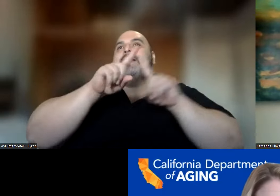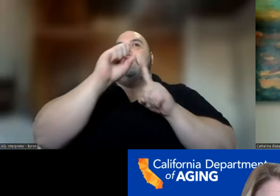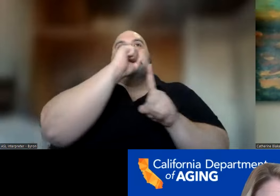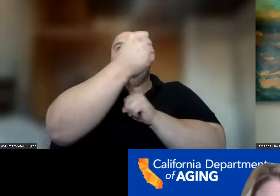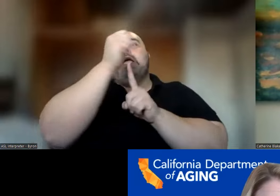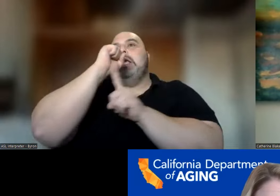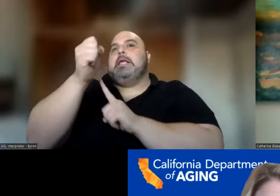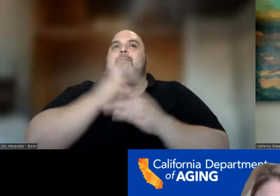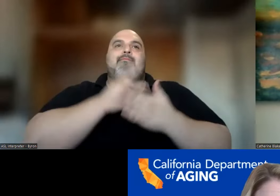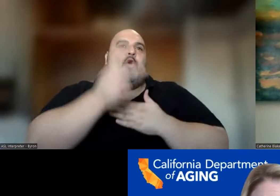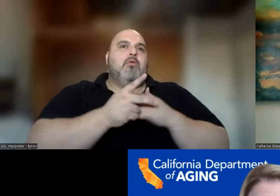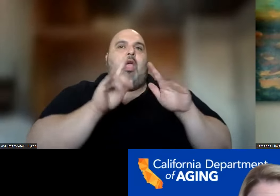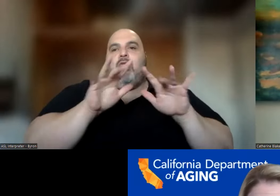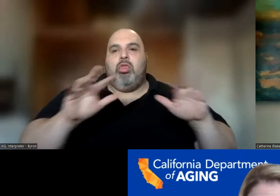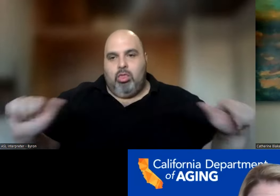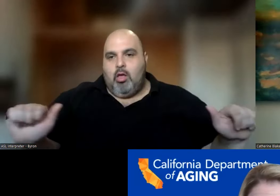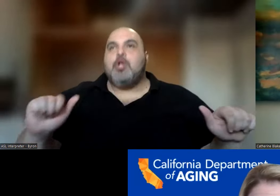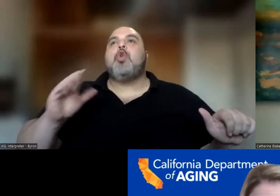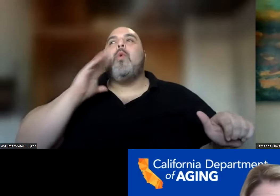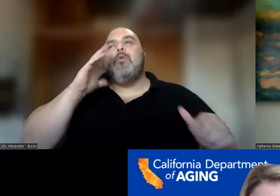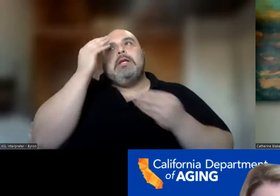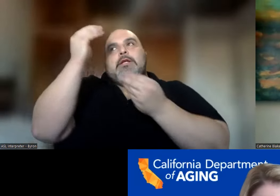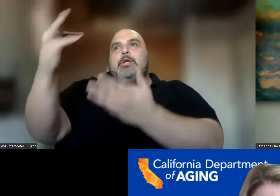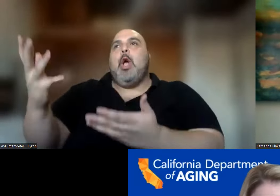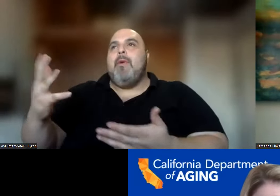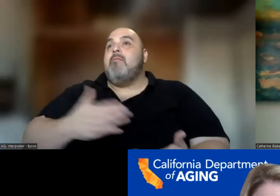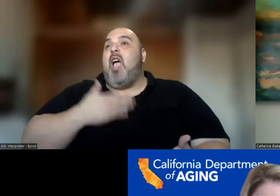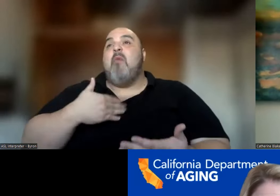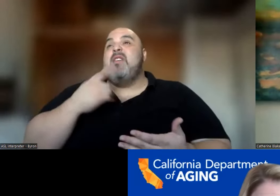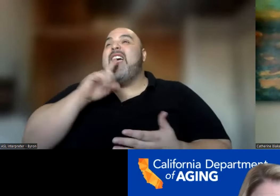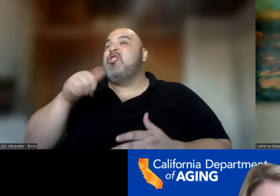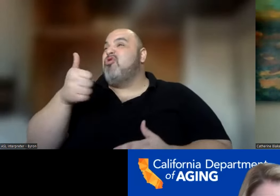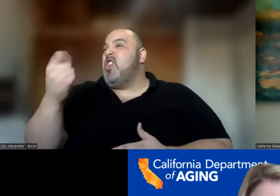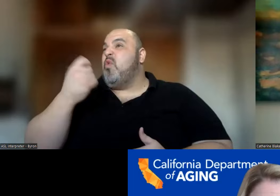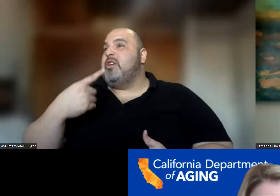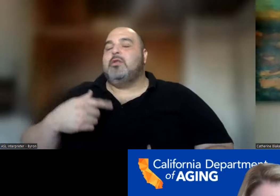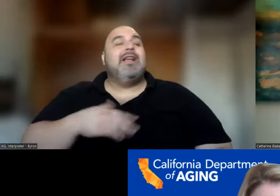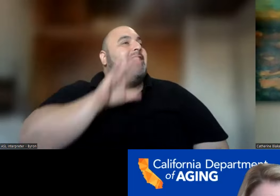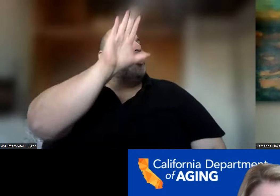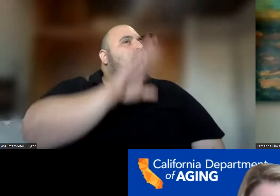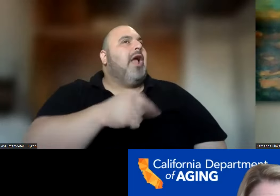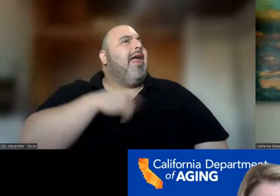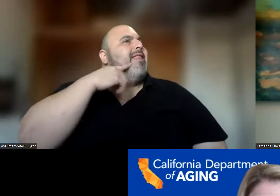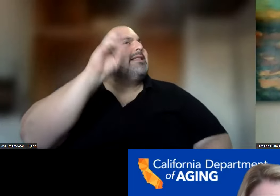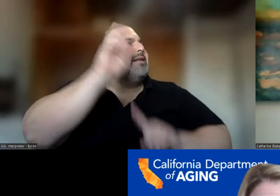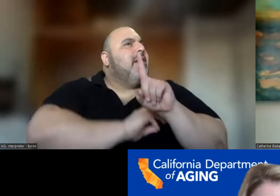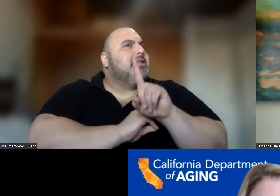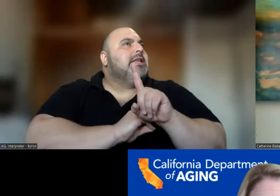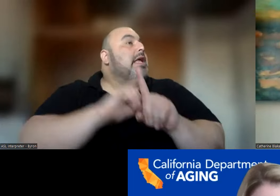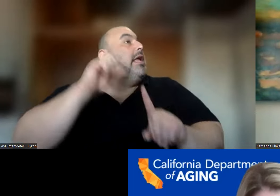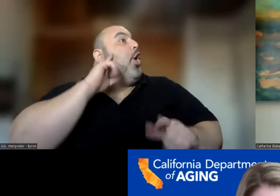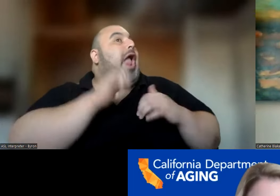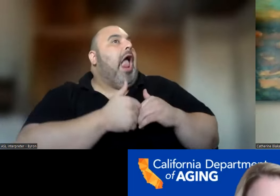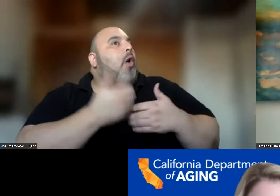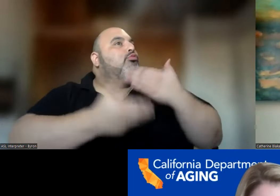and all of that. So we will keep you updated, but happy to answer any questions about that. That's great. I think, 6 months from now, sort of hearing how it